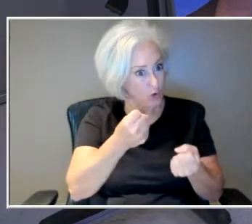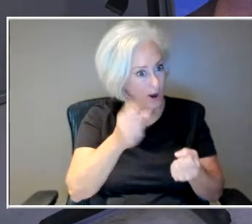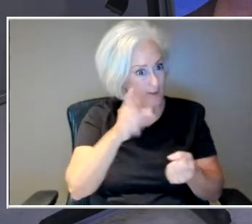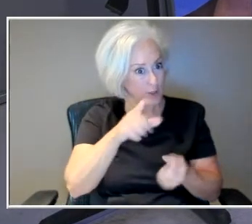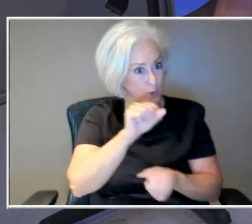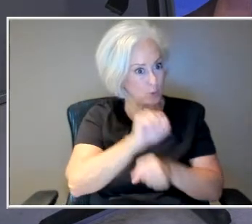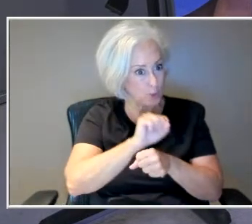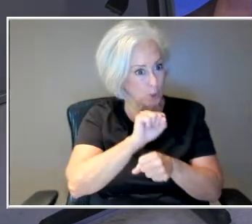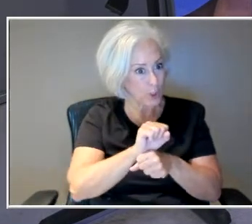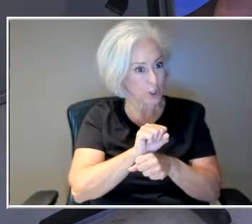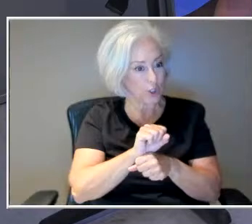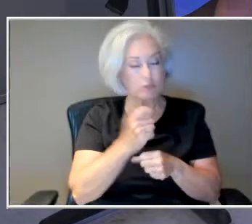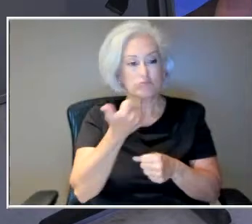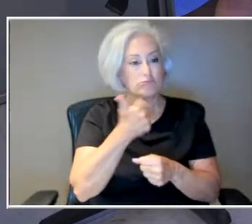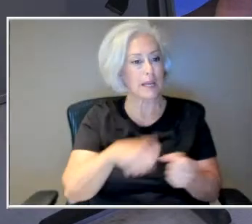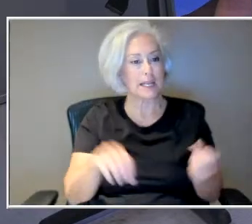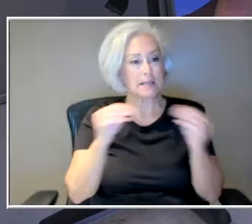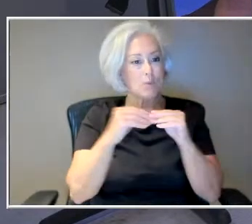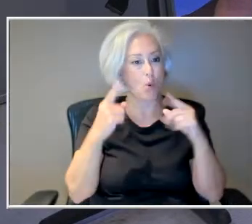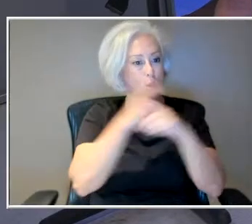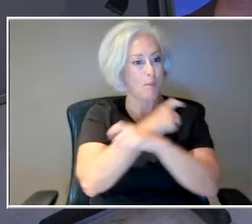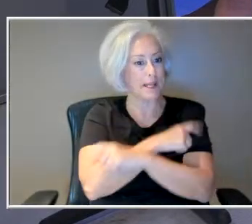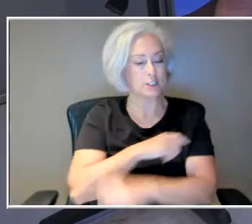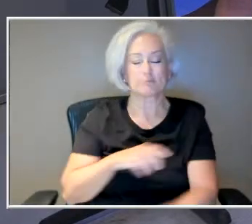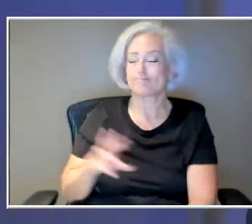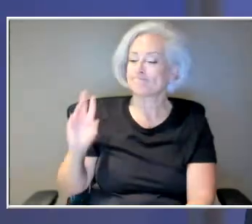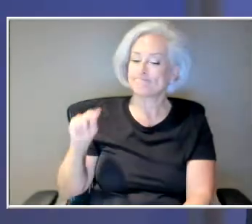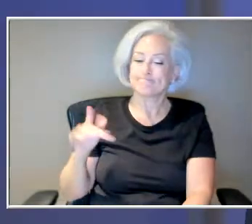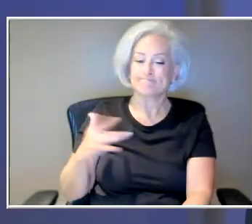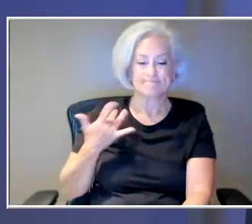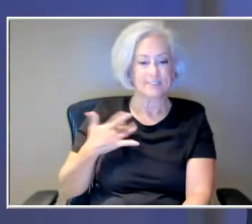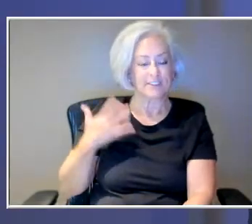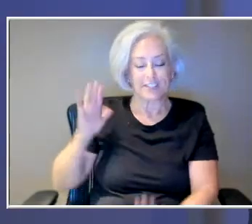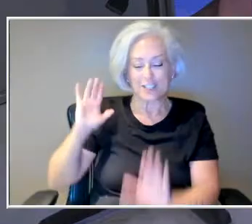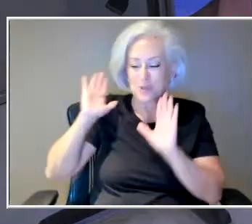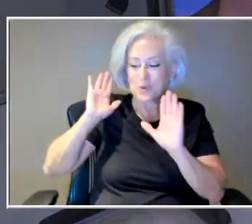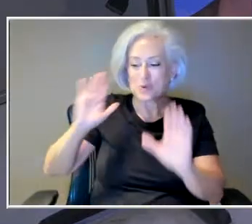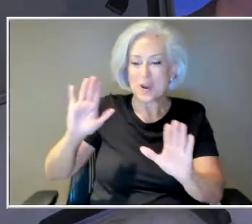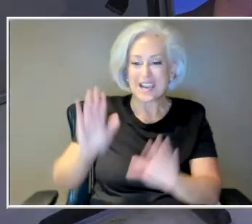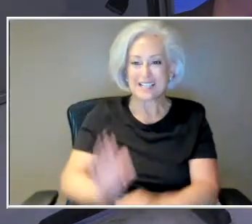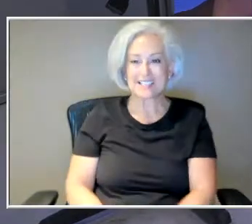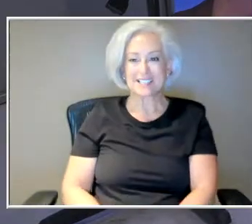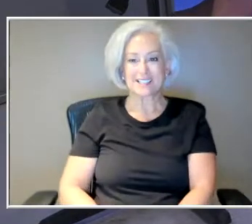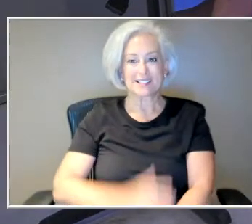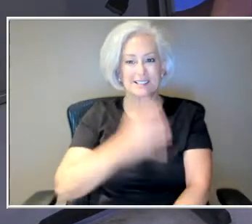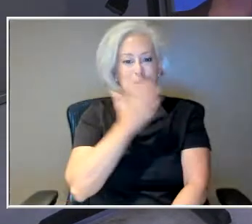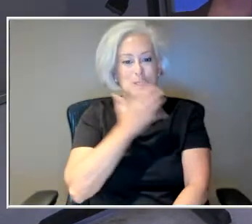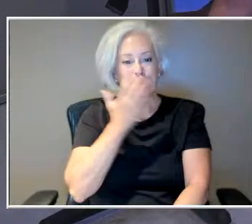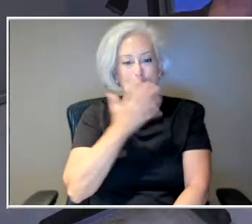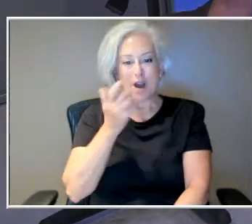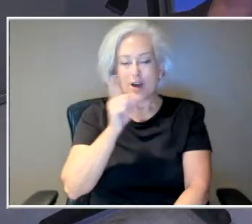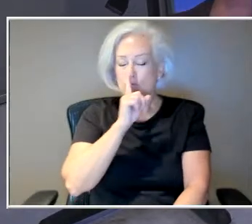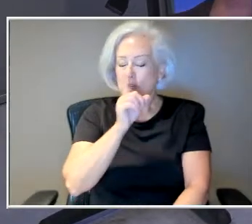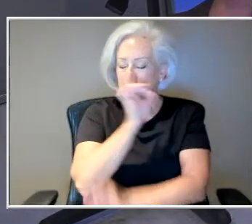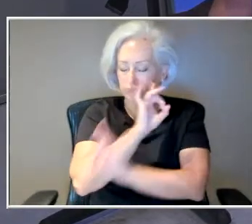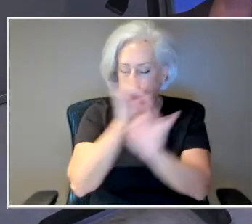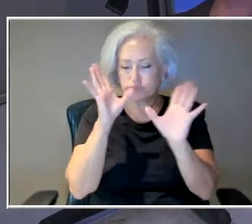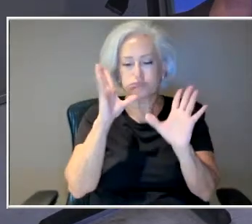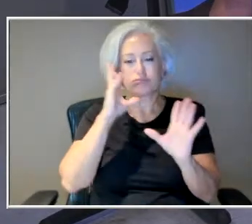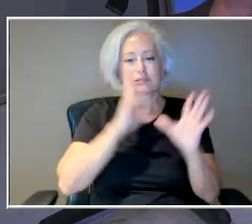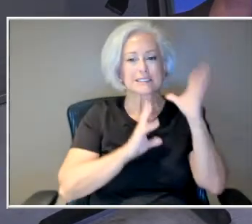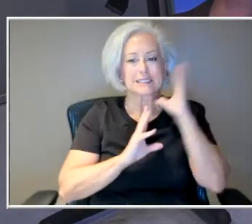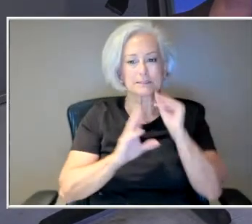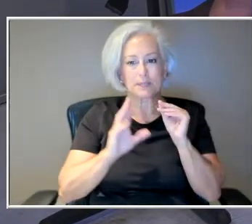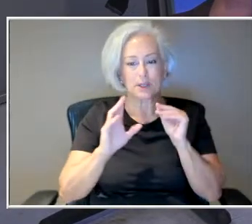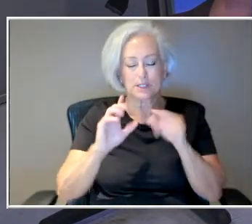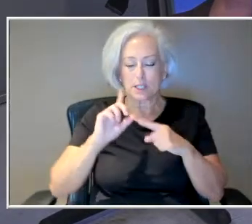other complications? No, I feel great. This could be a really traumatizing experience for people. So we talk about mental health. How